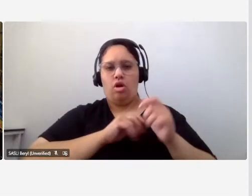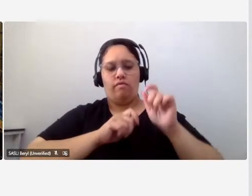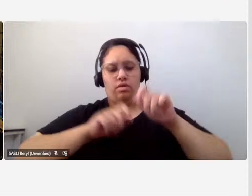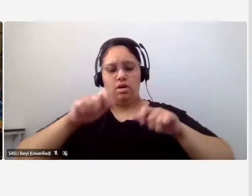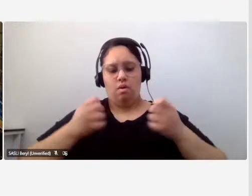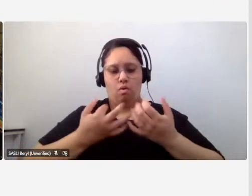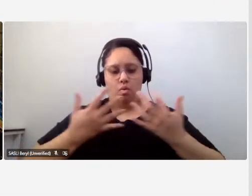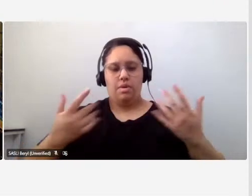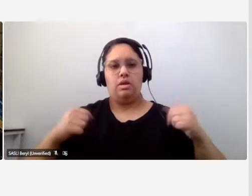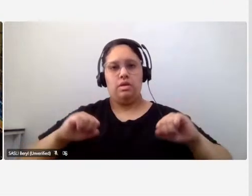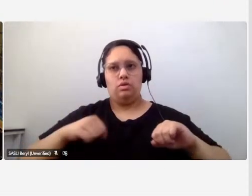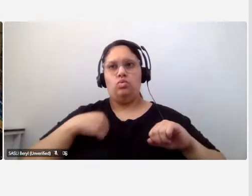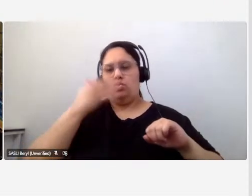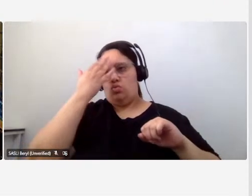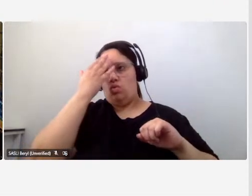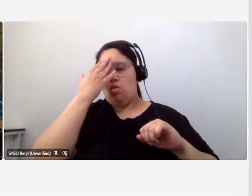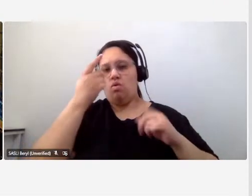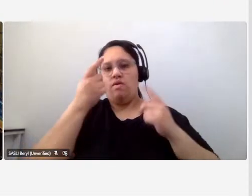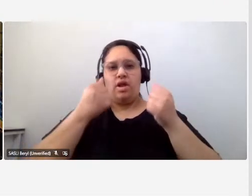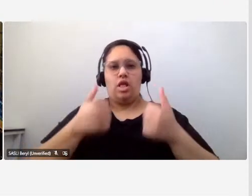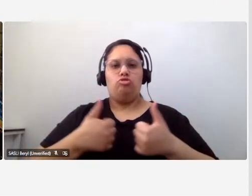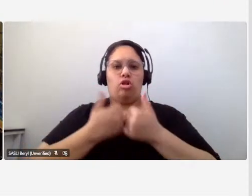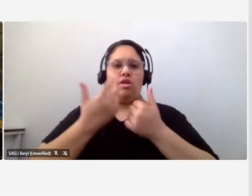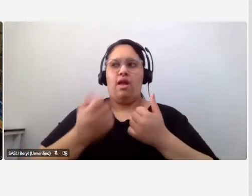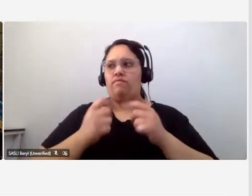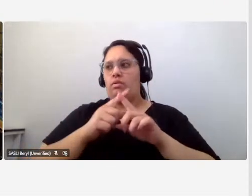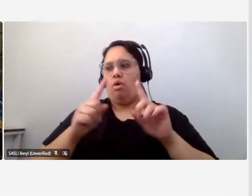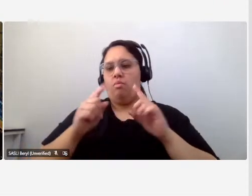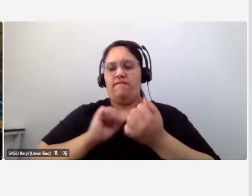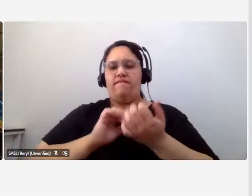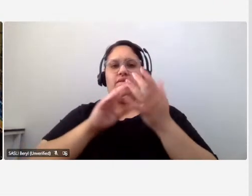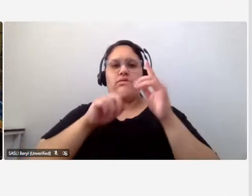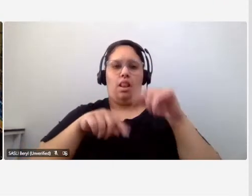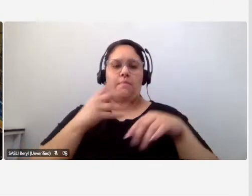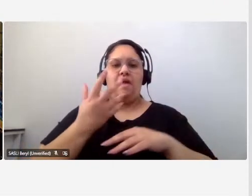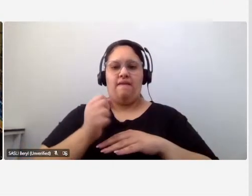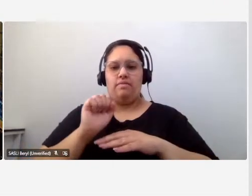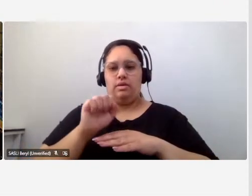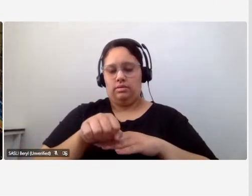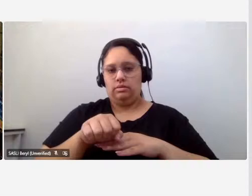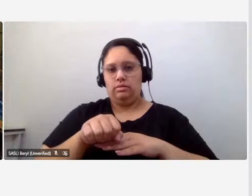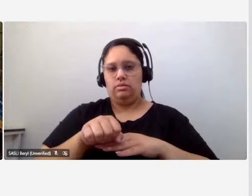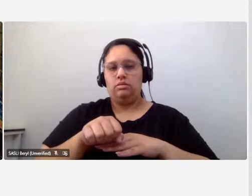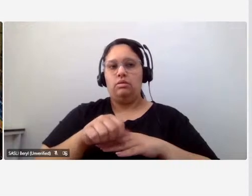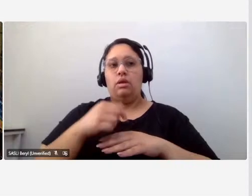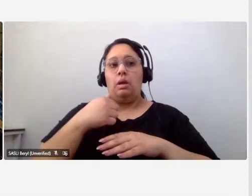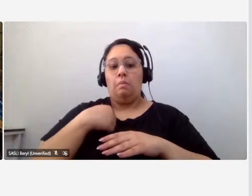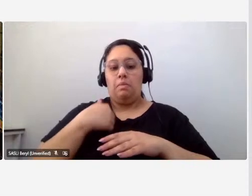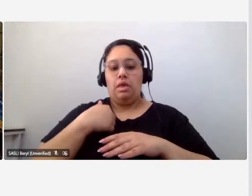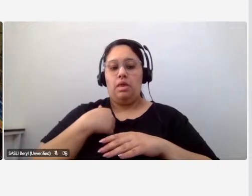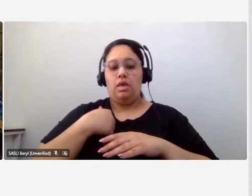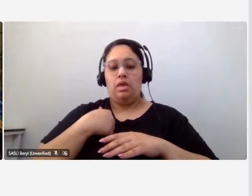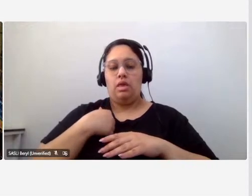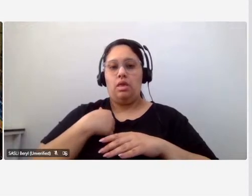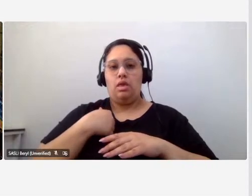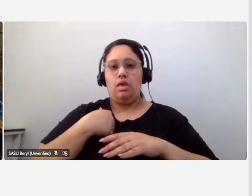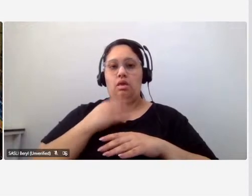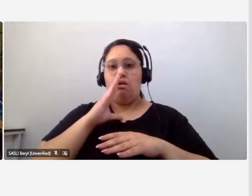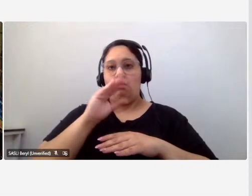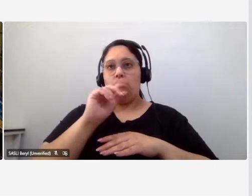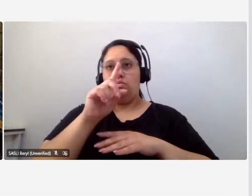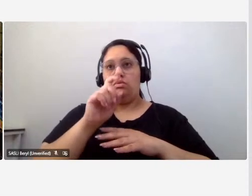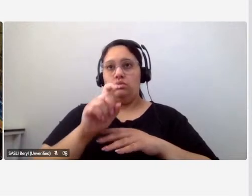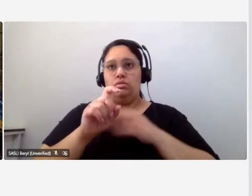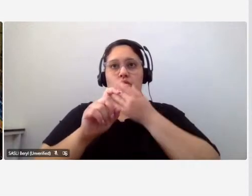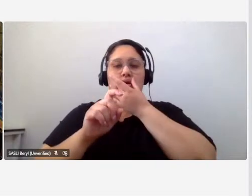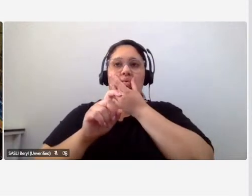Yes, we know financial challenges departments faces across. I'm posing these